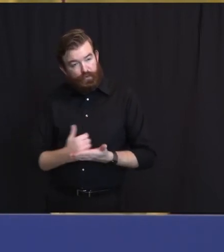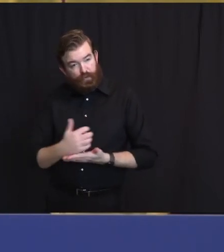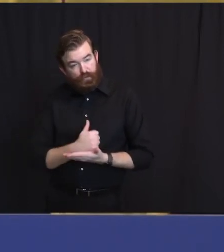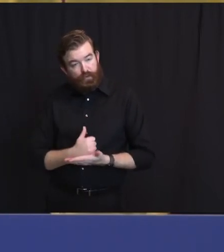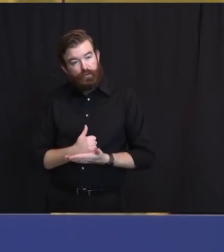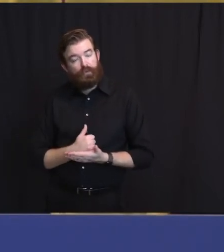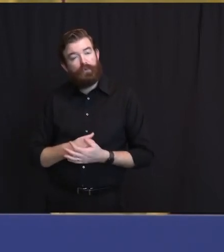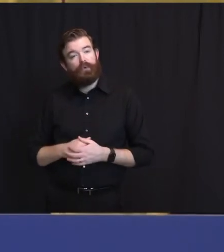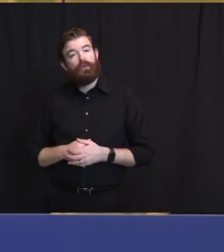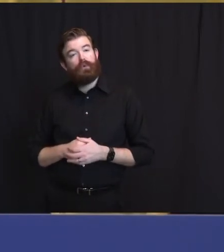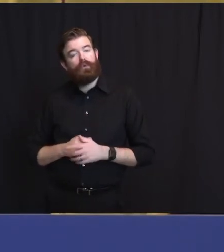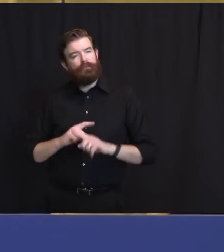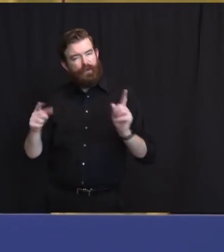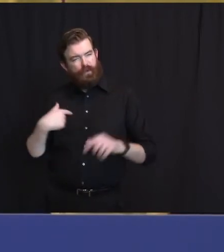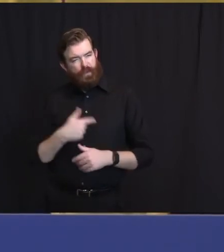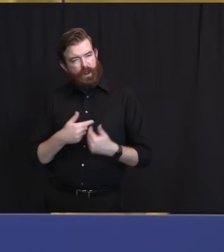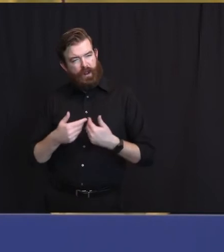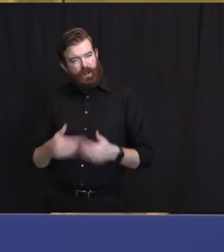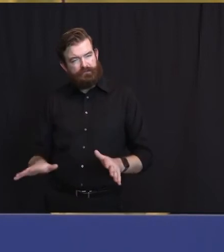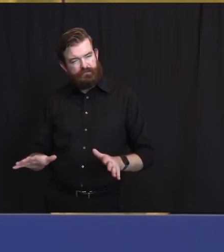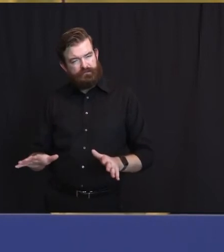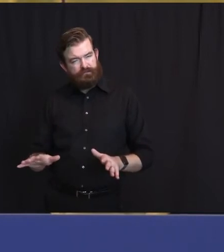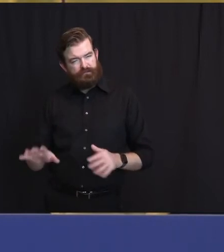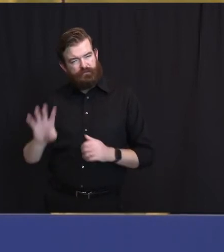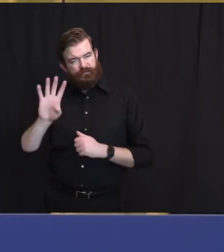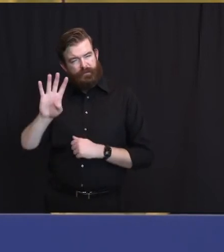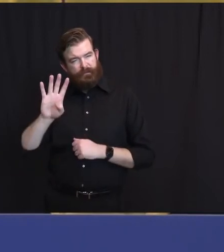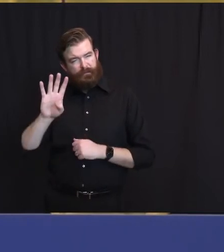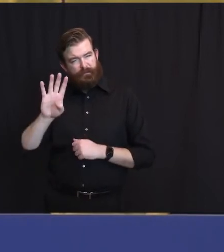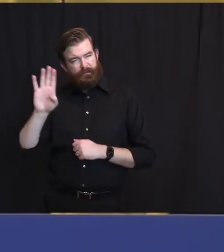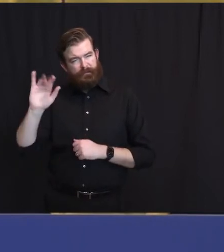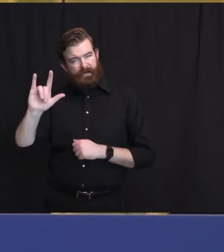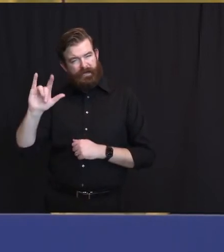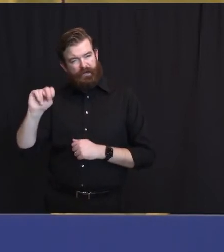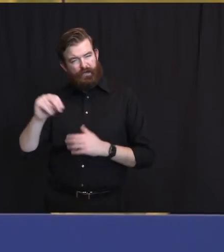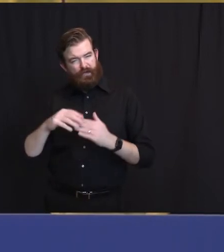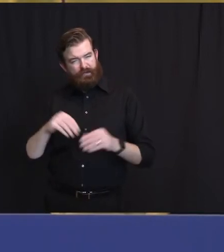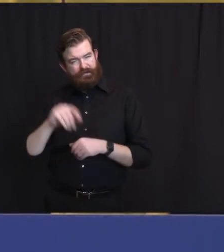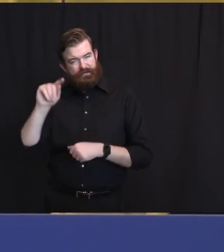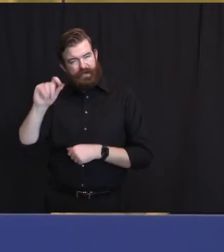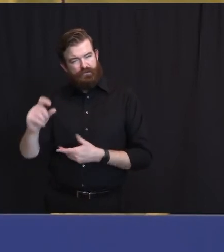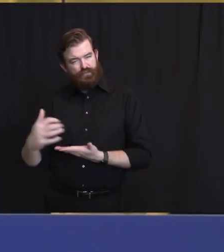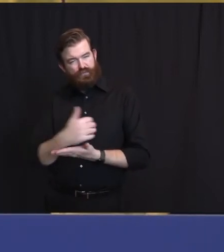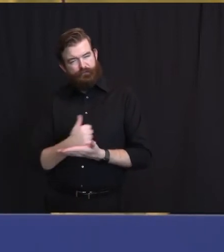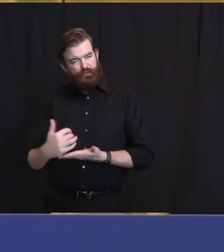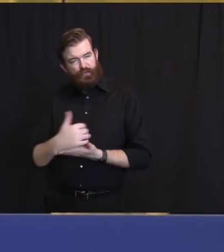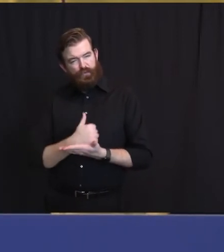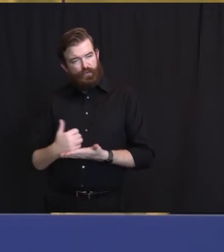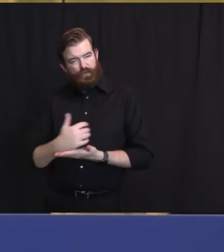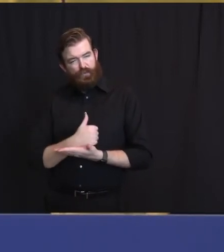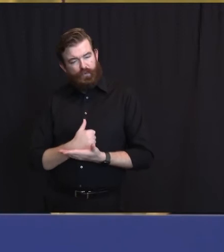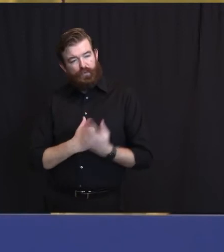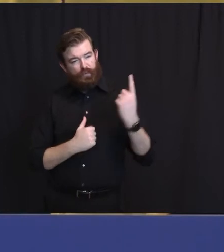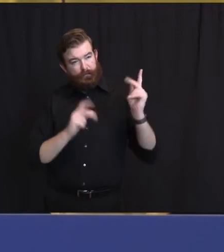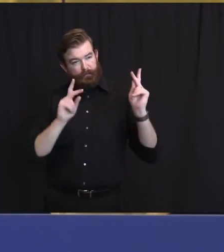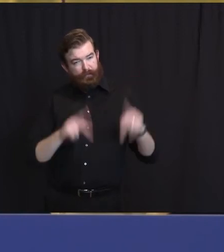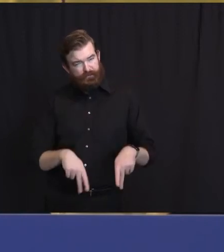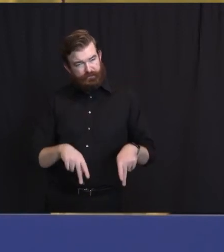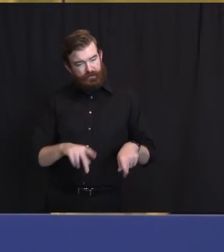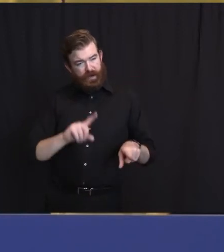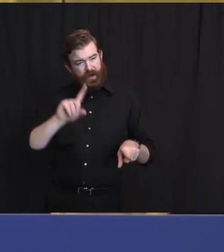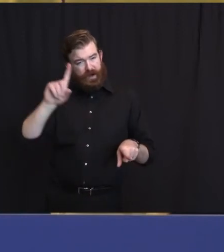years? Doug Steinhardt has called for the health commissioner's resignation over missing the deadline to start vaccinating in nursing